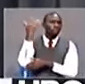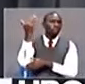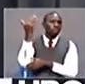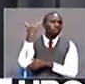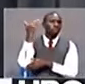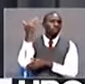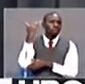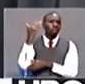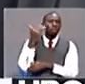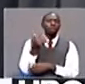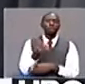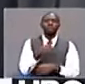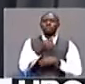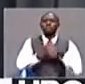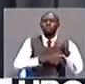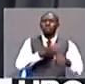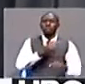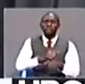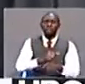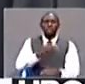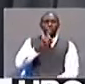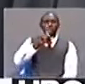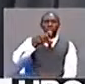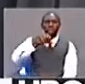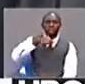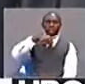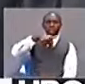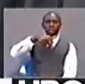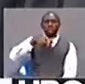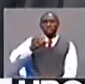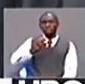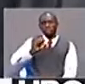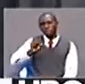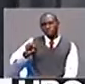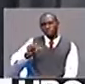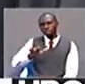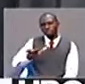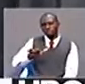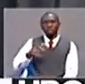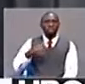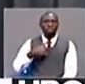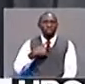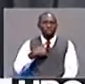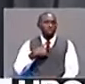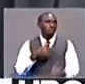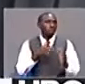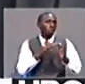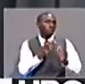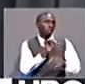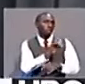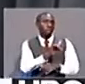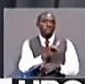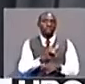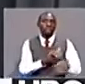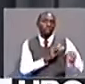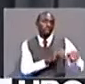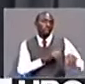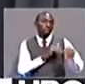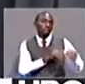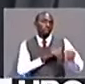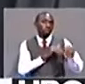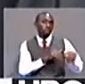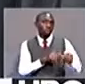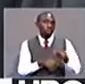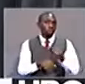70s when I was still a resident of Najanankumbi. At that time,